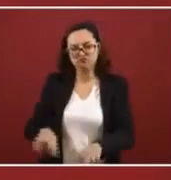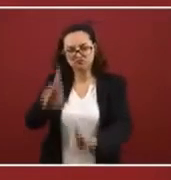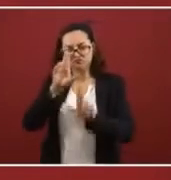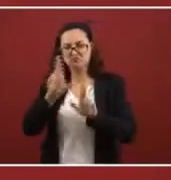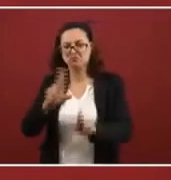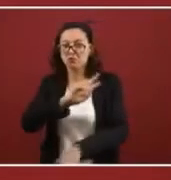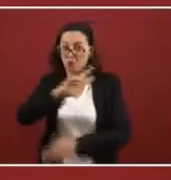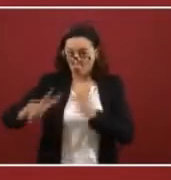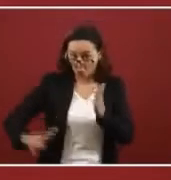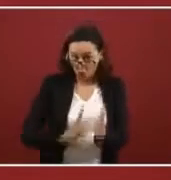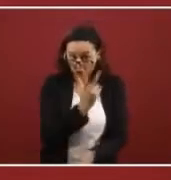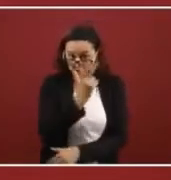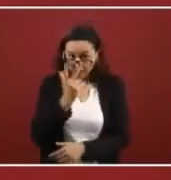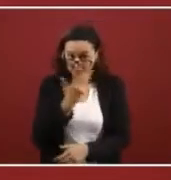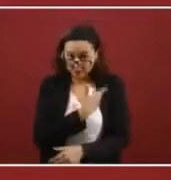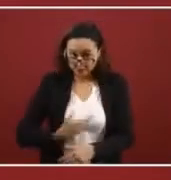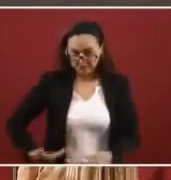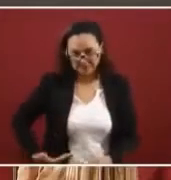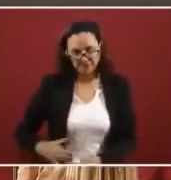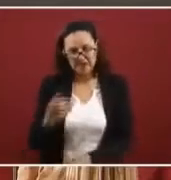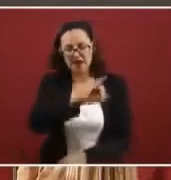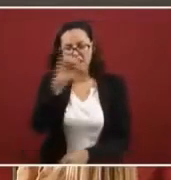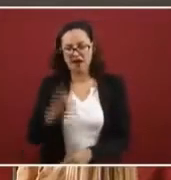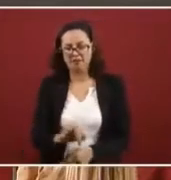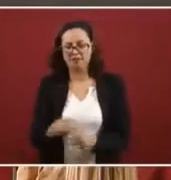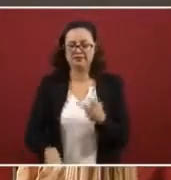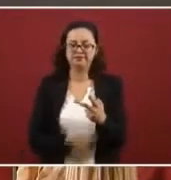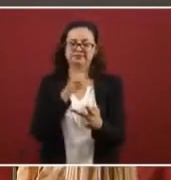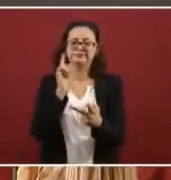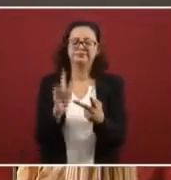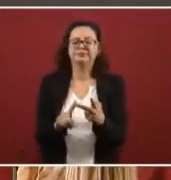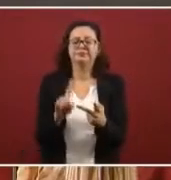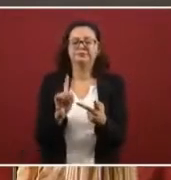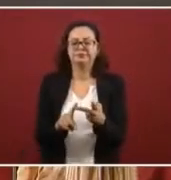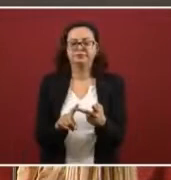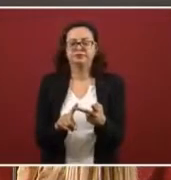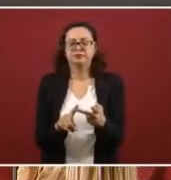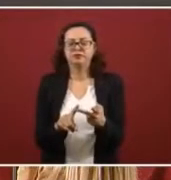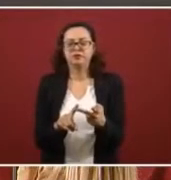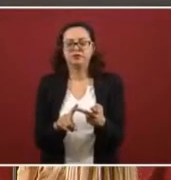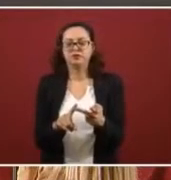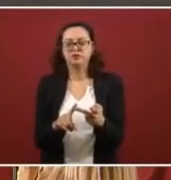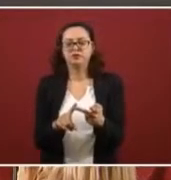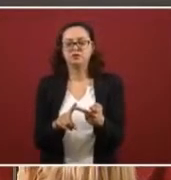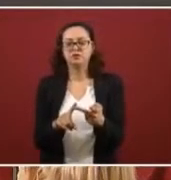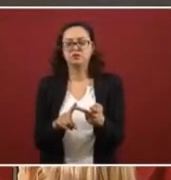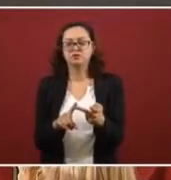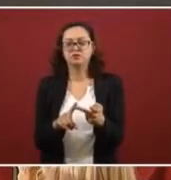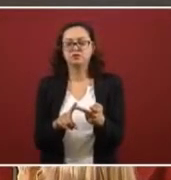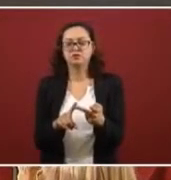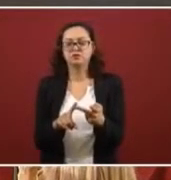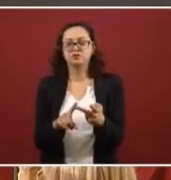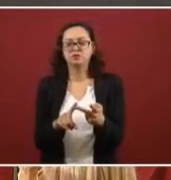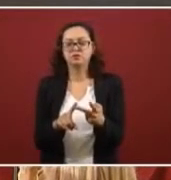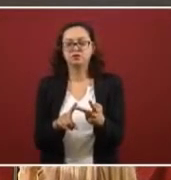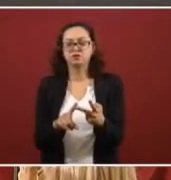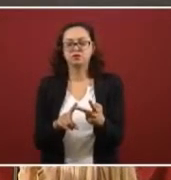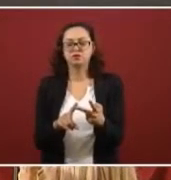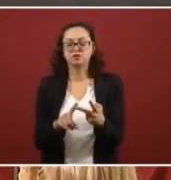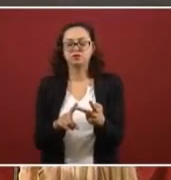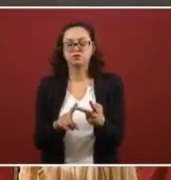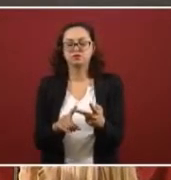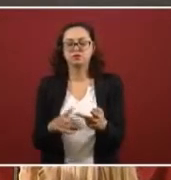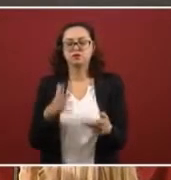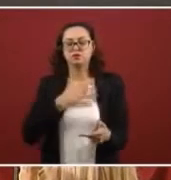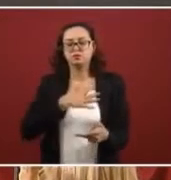have no re-election. Me inspiran los ideales, I am inspired by the ideals y las convicciones, and convictions,